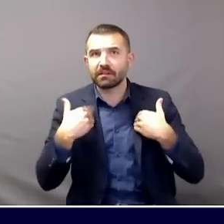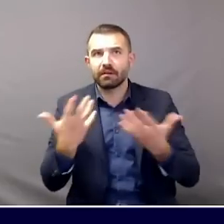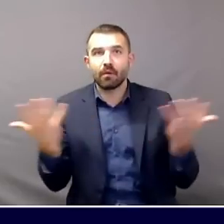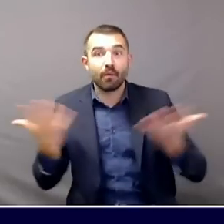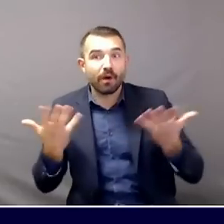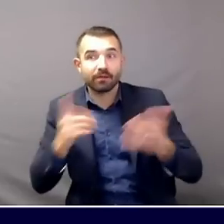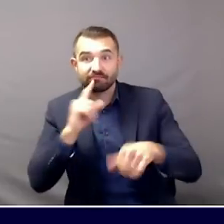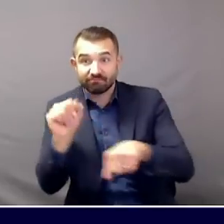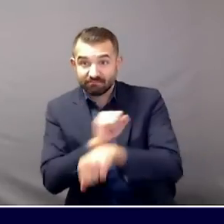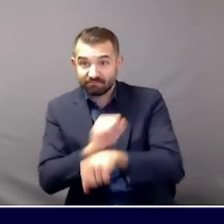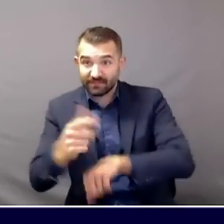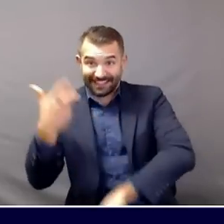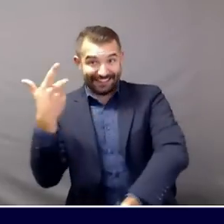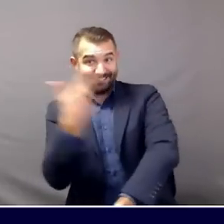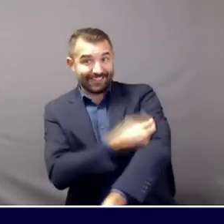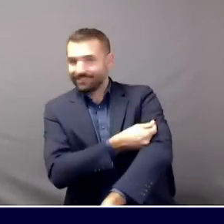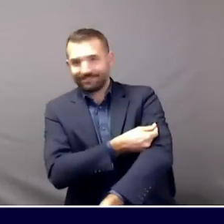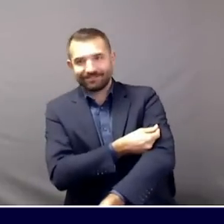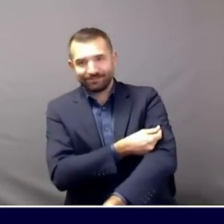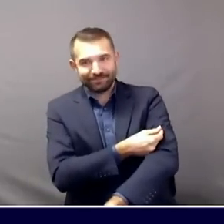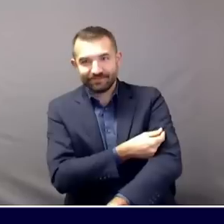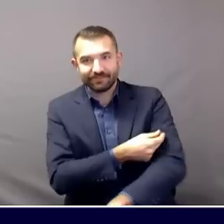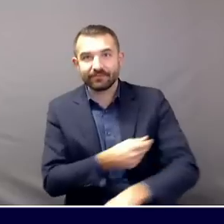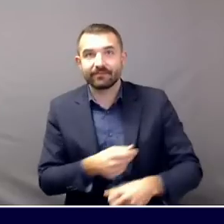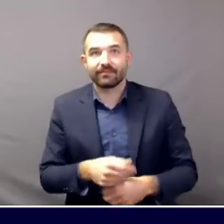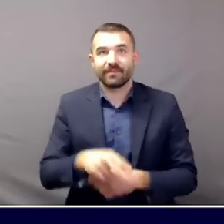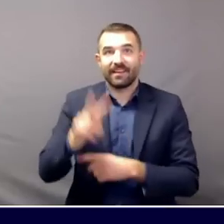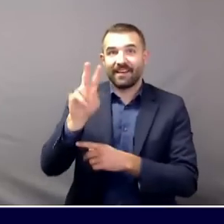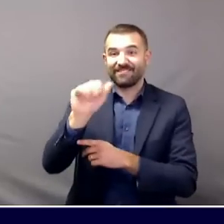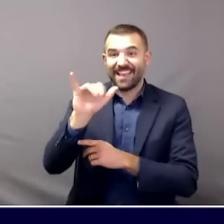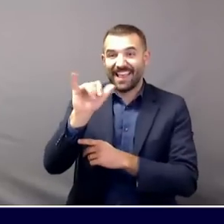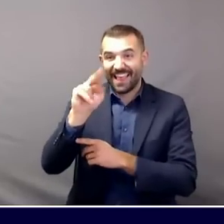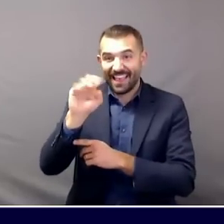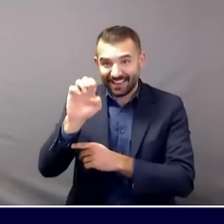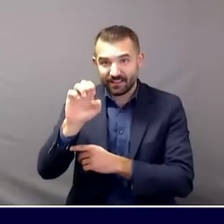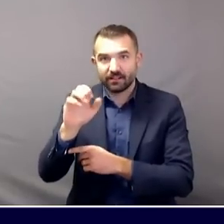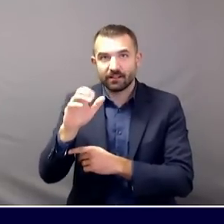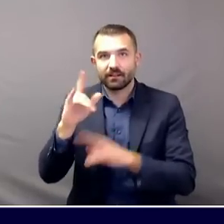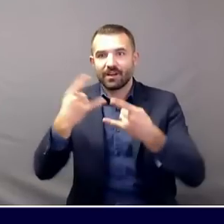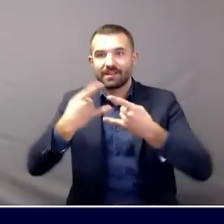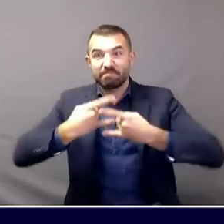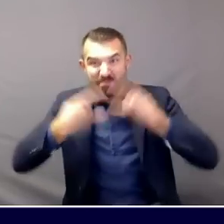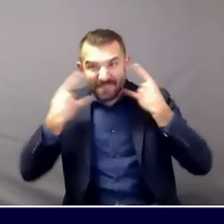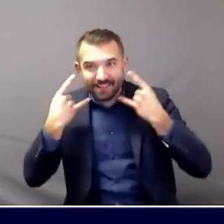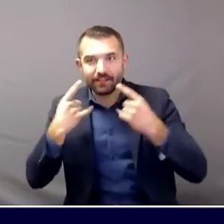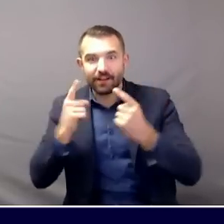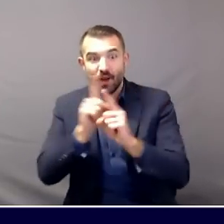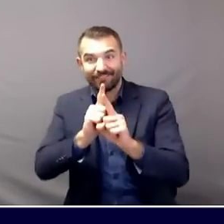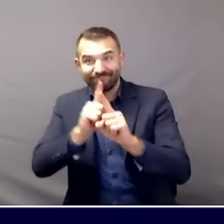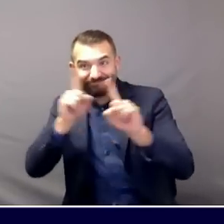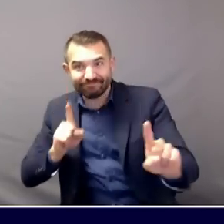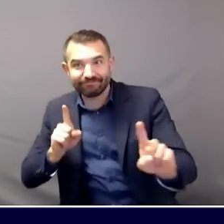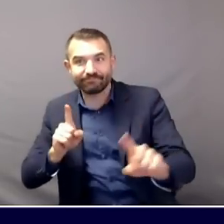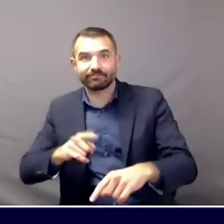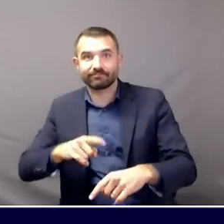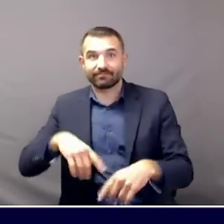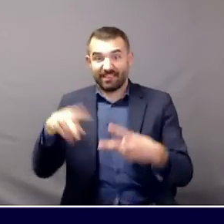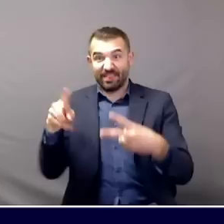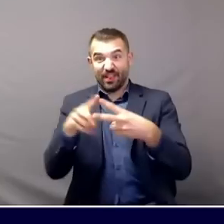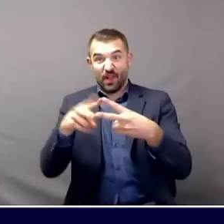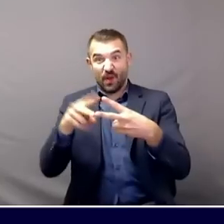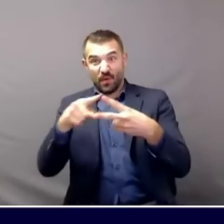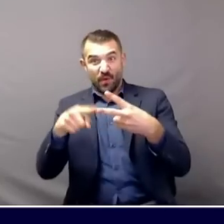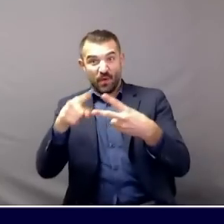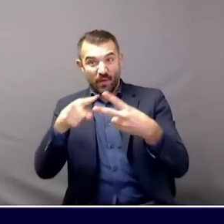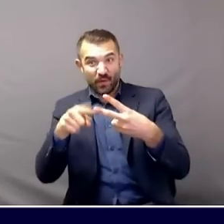distancing. Each of us needs to take those steps now to protect ourselves and others so we can control this virus once again.